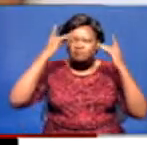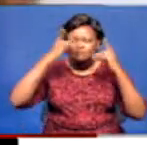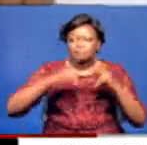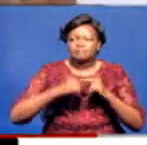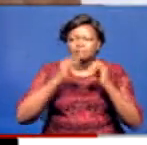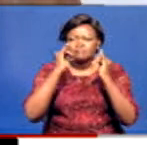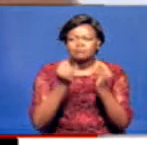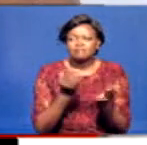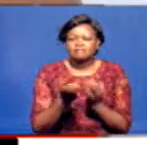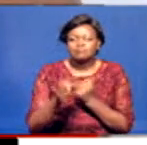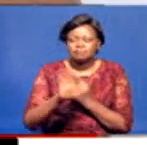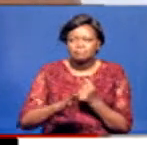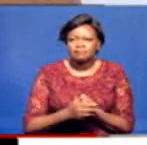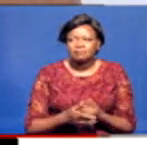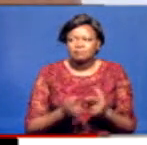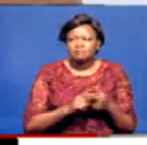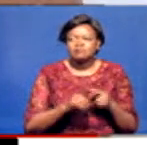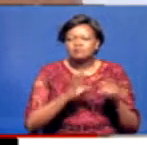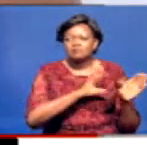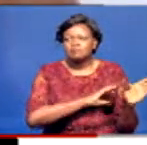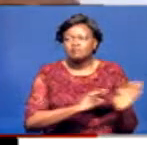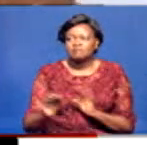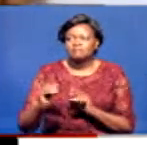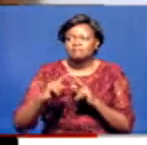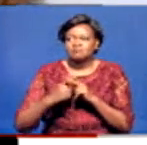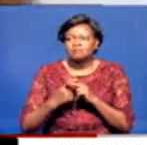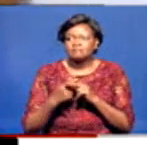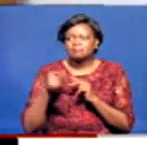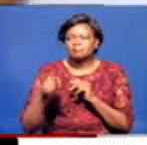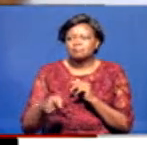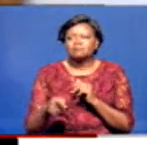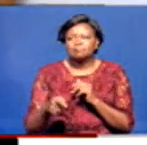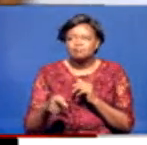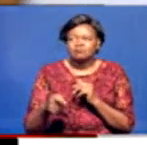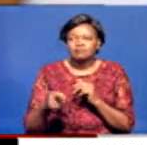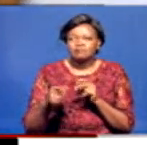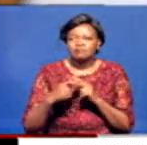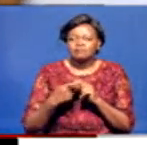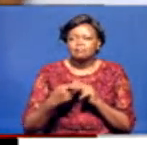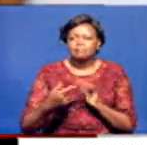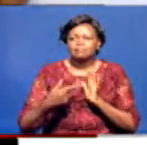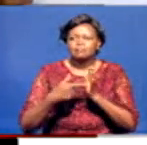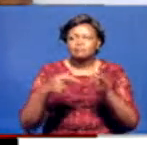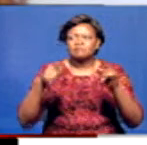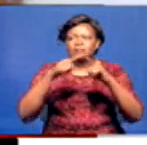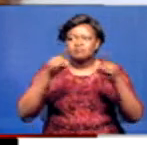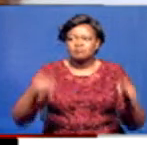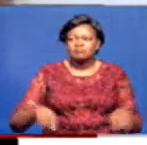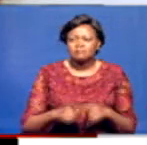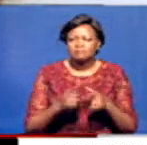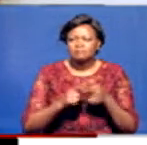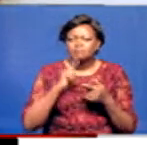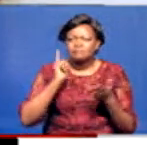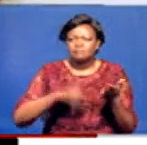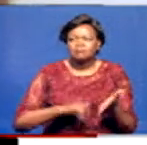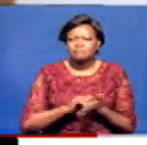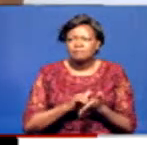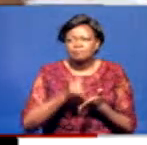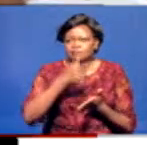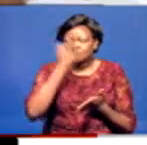location. Hapa ndiyo nilikuja nikaanza nikafungua showroom, nikasema sasa, because I